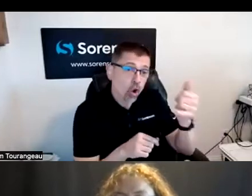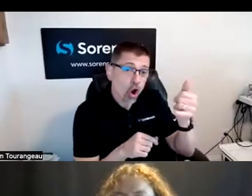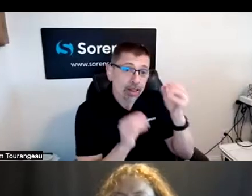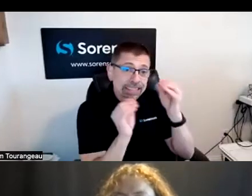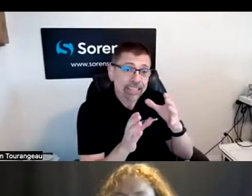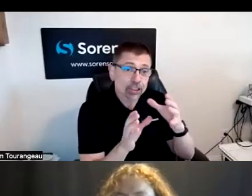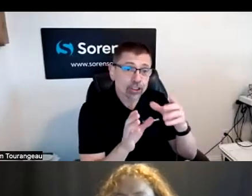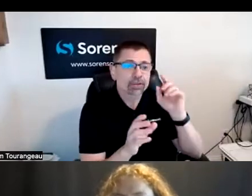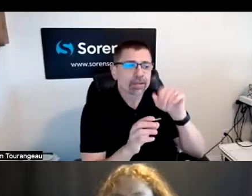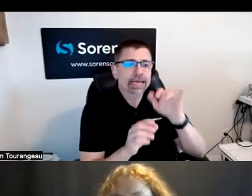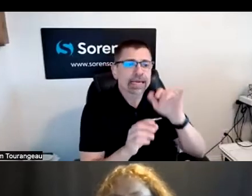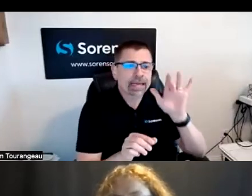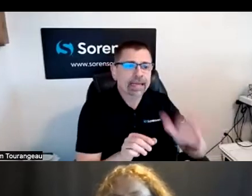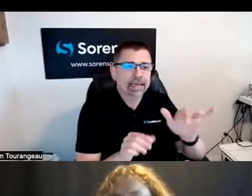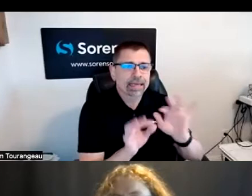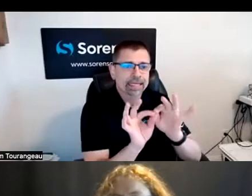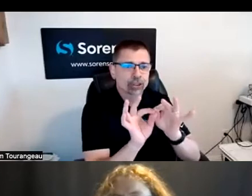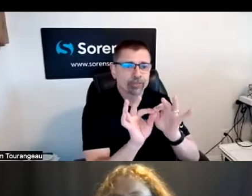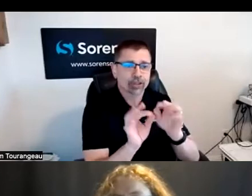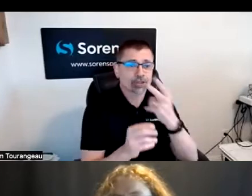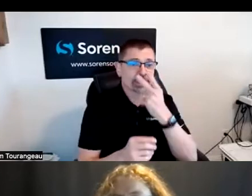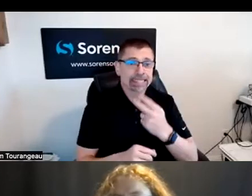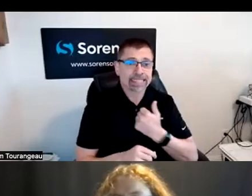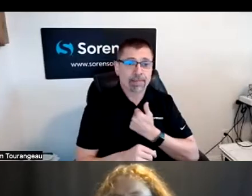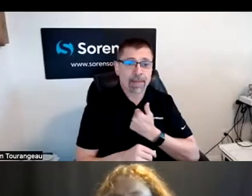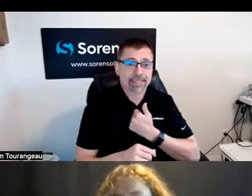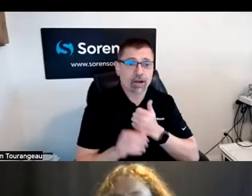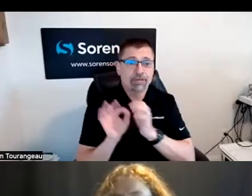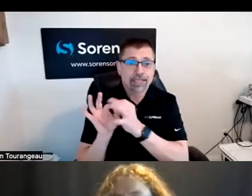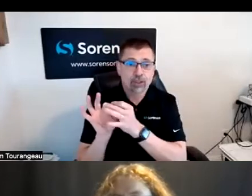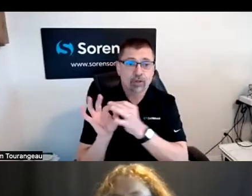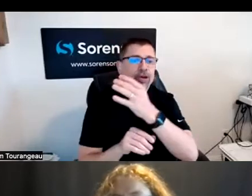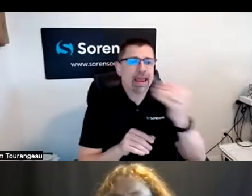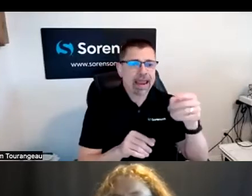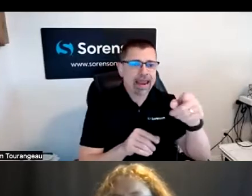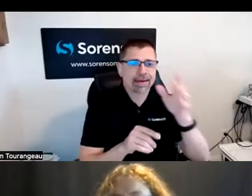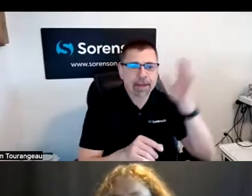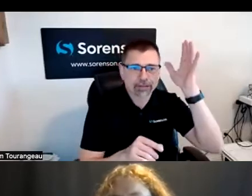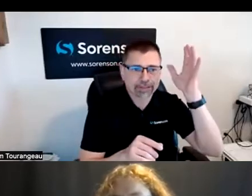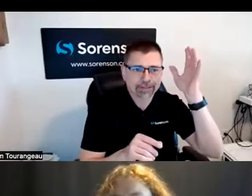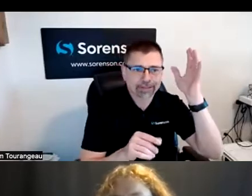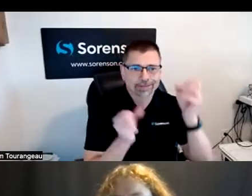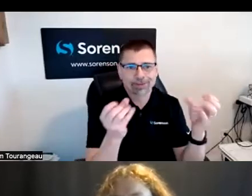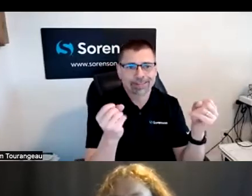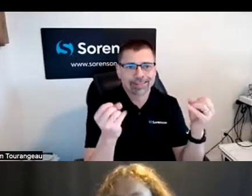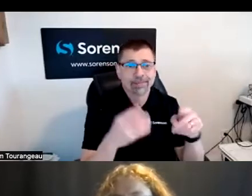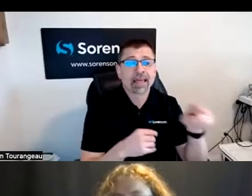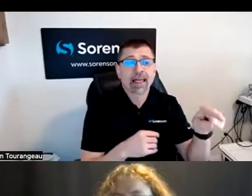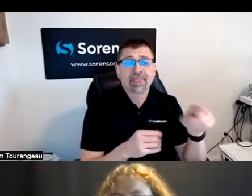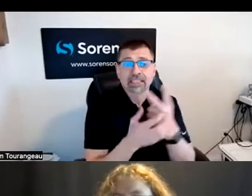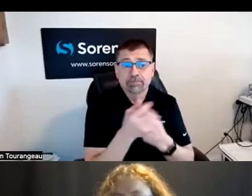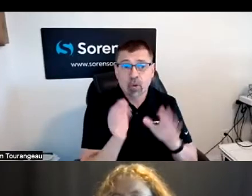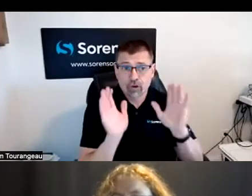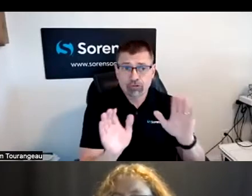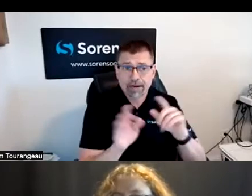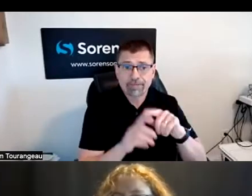they have Wavelo, it would be like a phone call that the teacher sets up through an interpreter. And so you would have